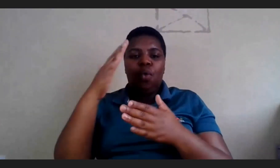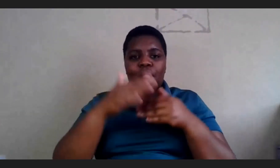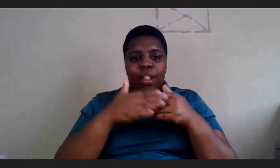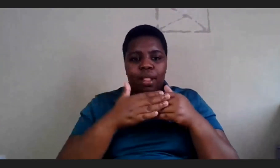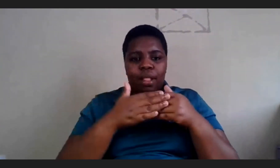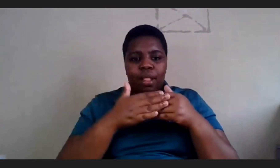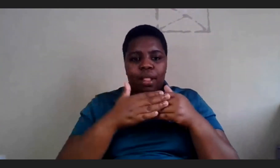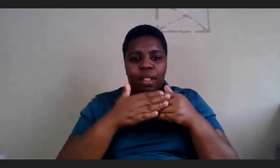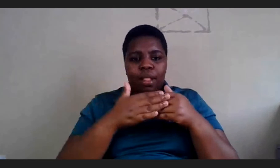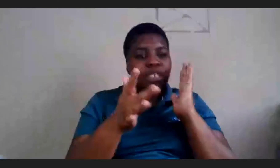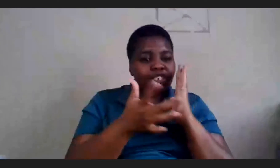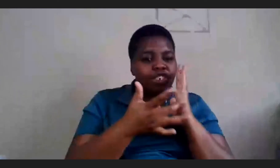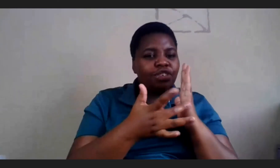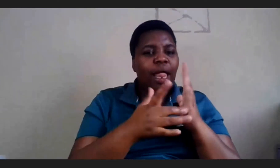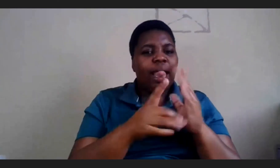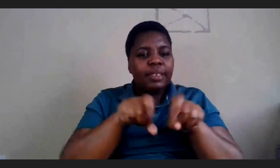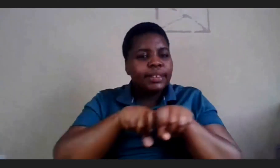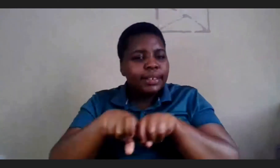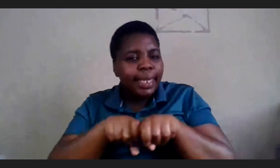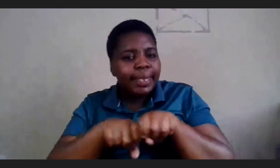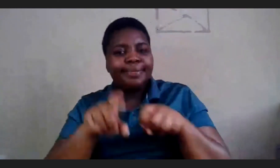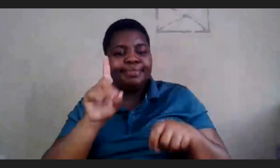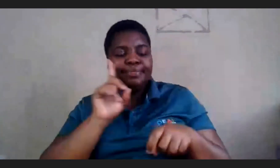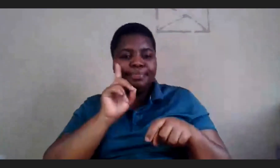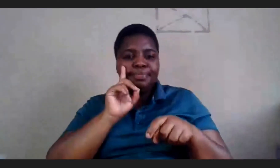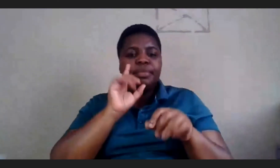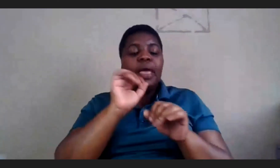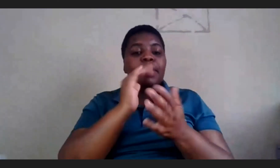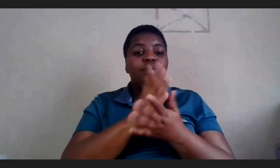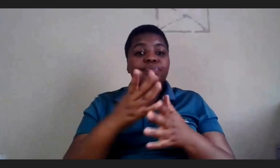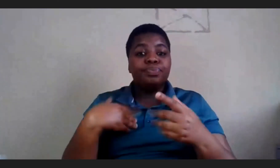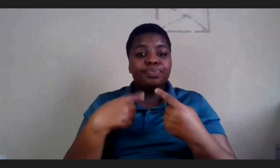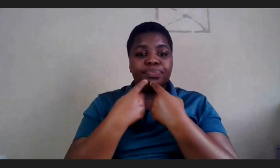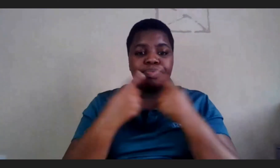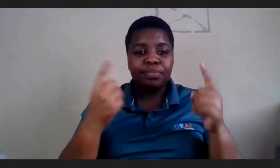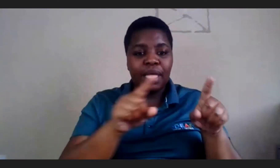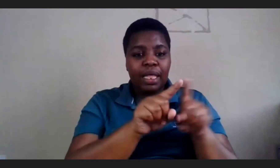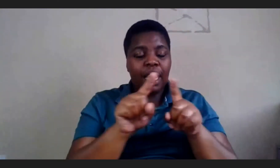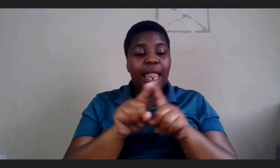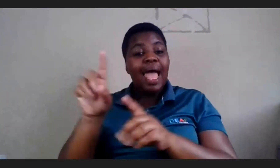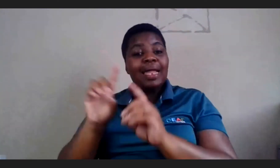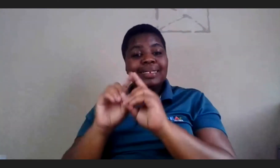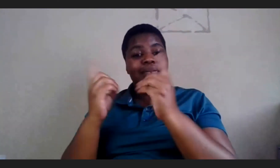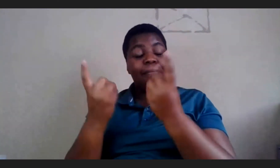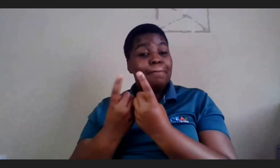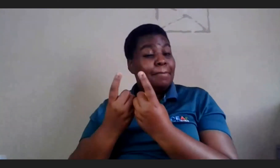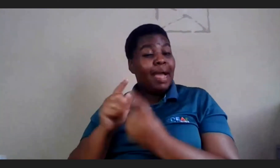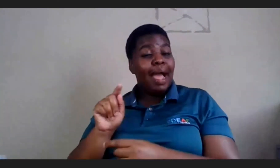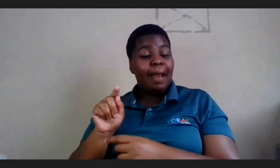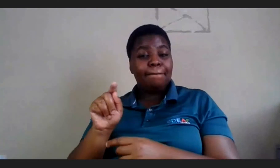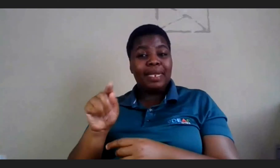digital signal. And then also just to indicate that the department during the